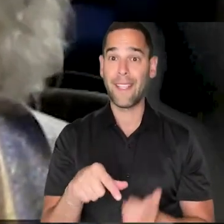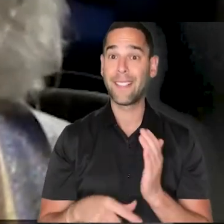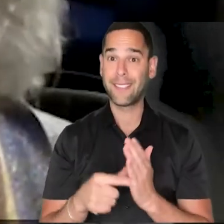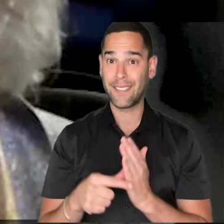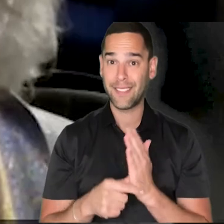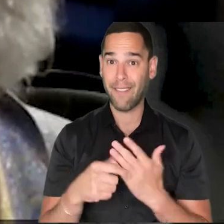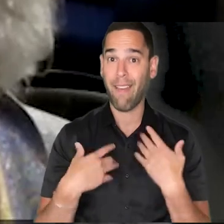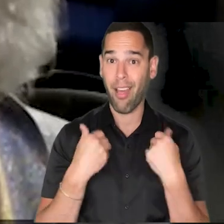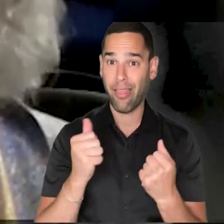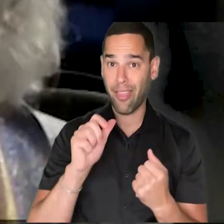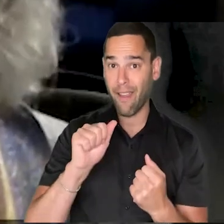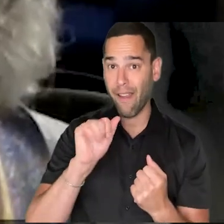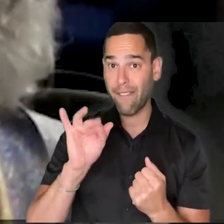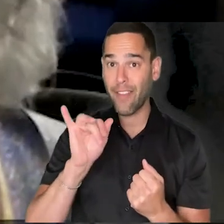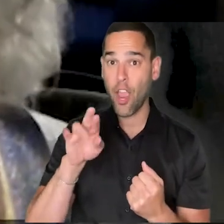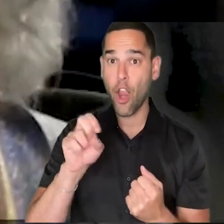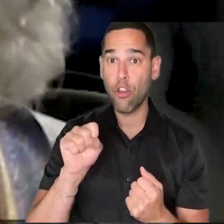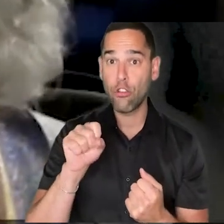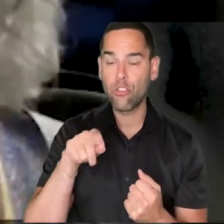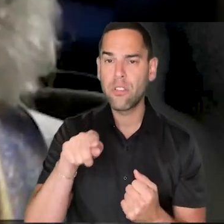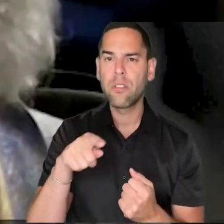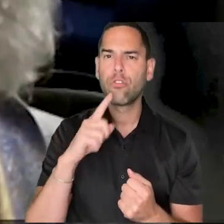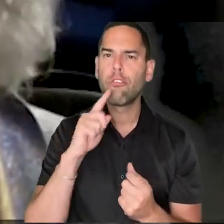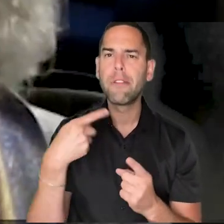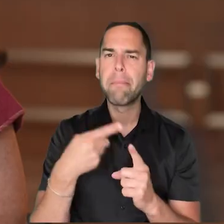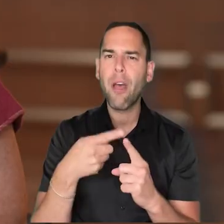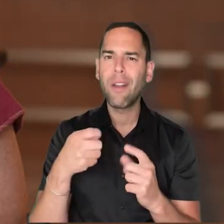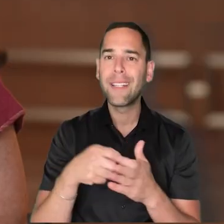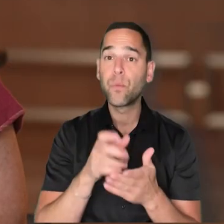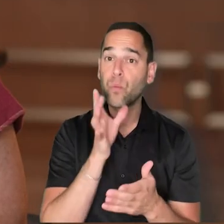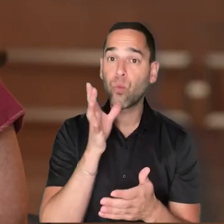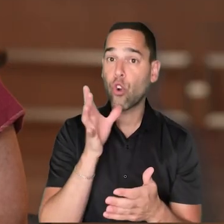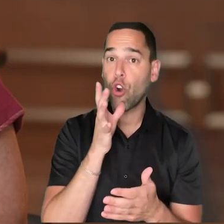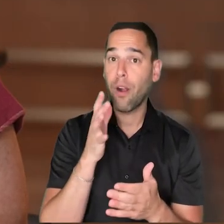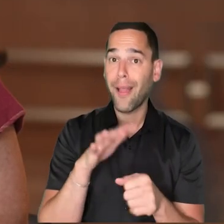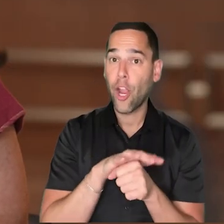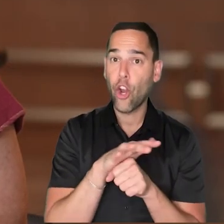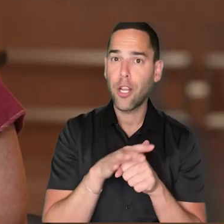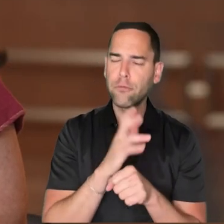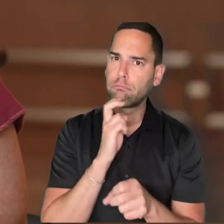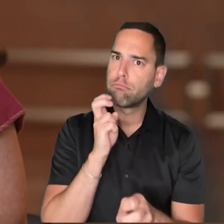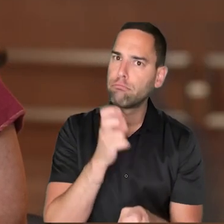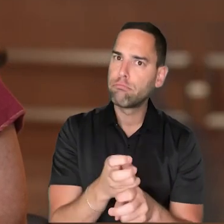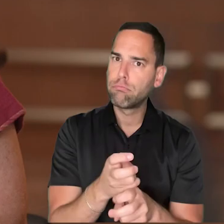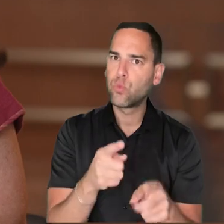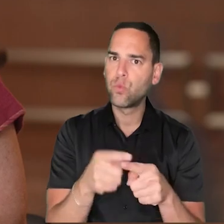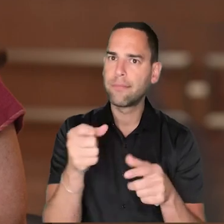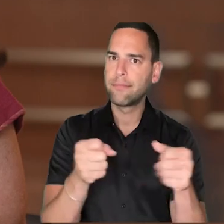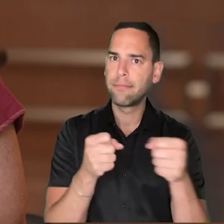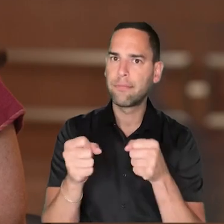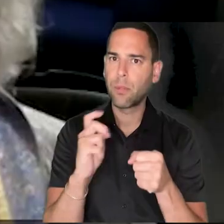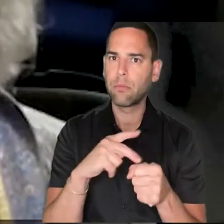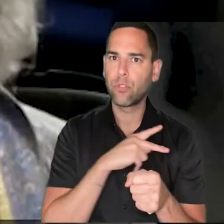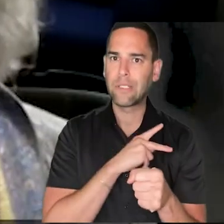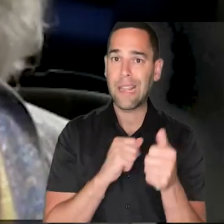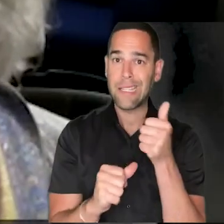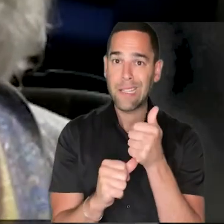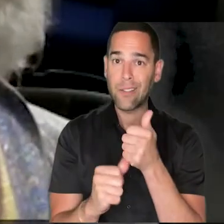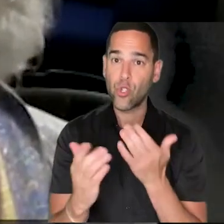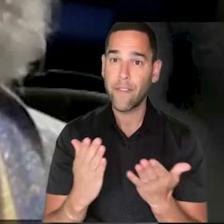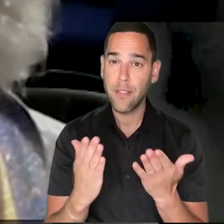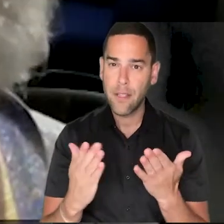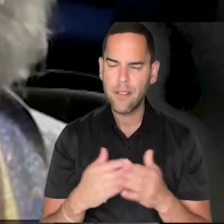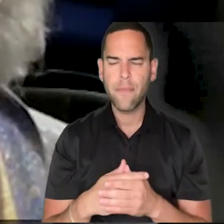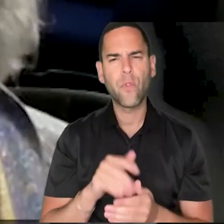This issue of health affairs talks about how hard it especially is in rural areas. I would like to hear your thoughts